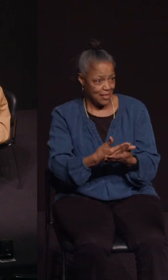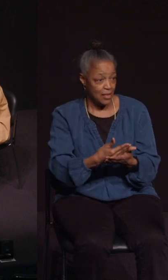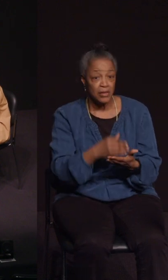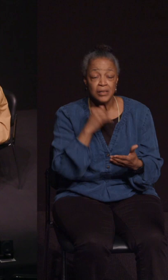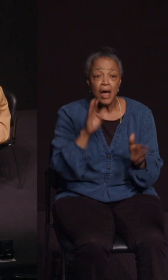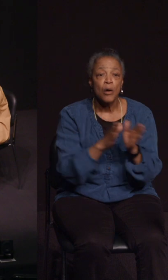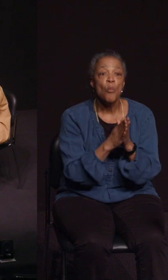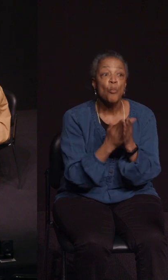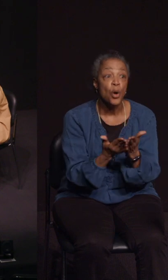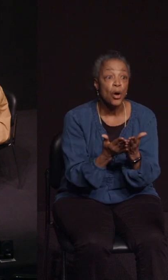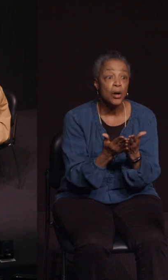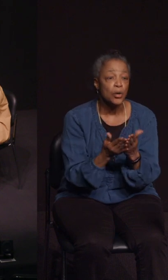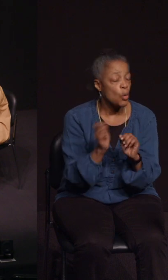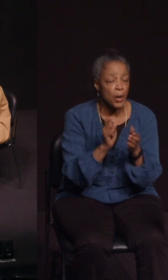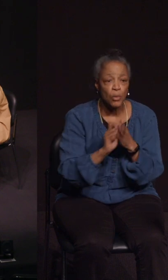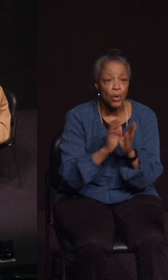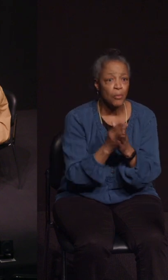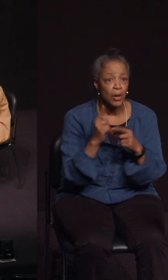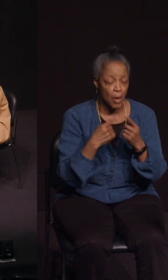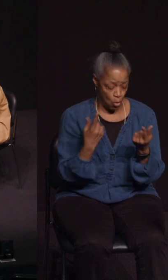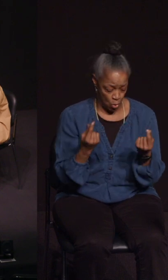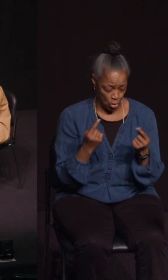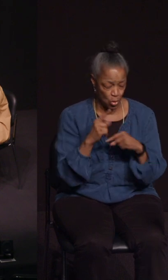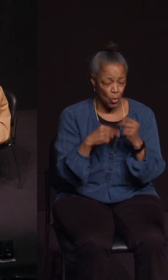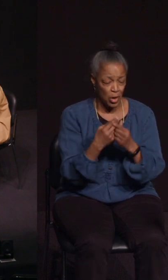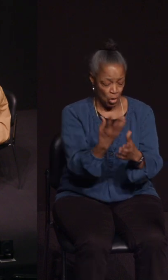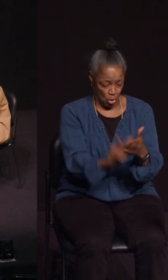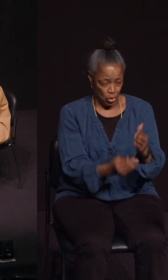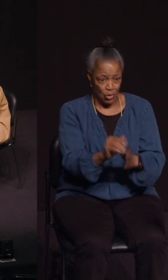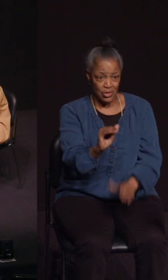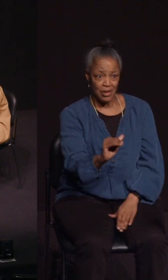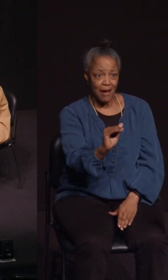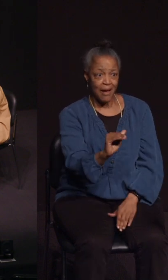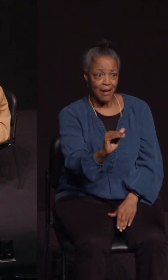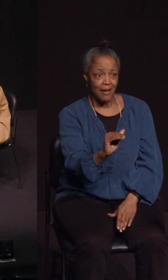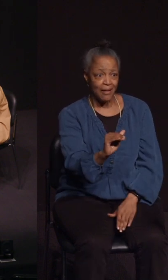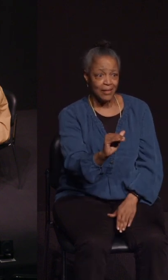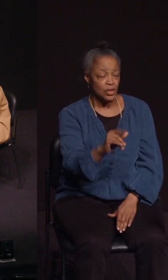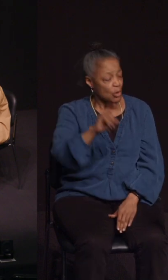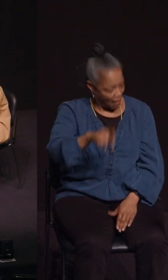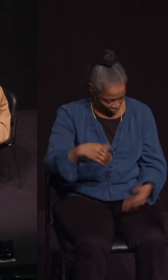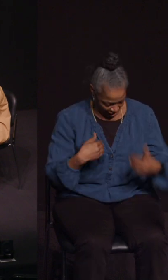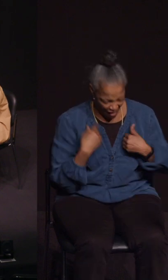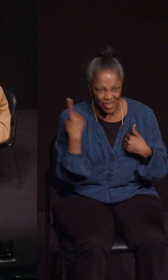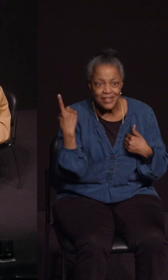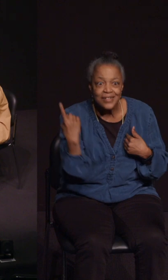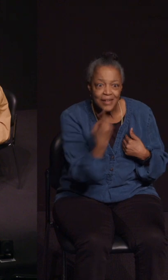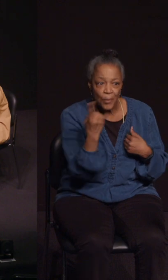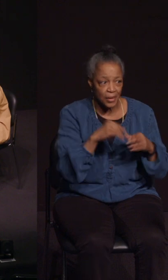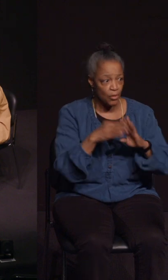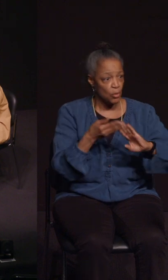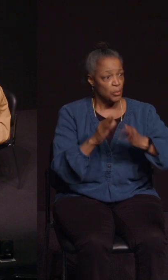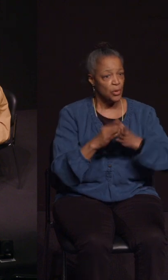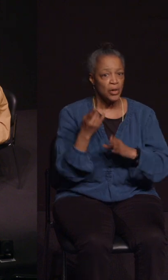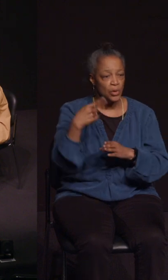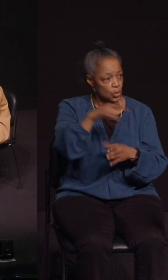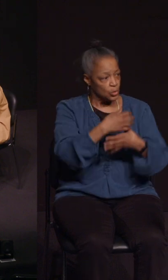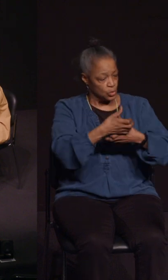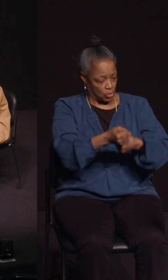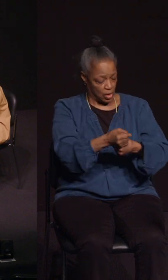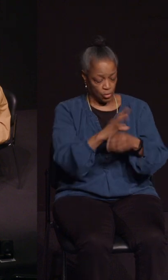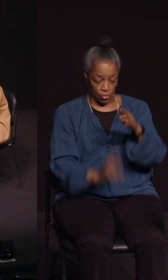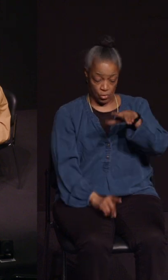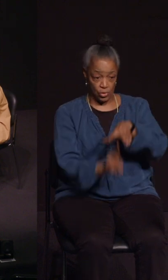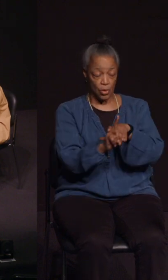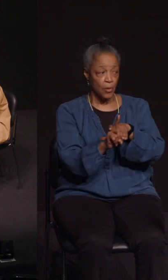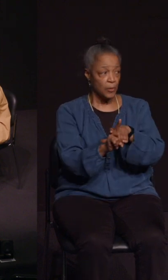your child. Nobody knows what to do when they lose their child. So it has to be someone in the community that you trust who shows